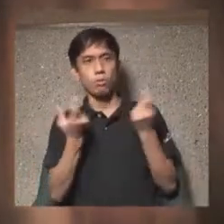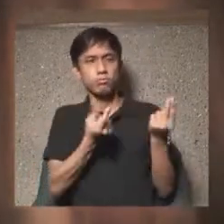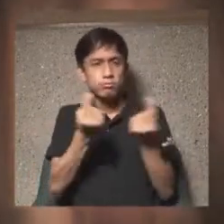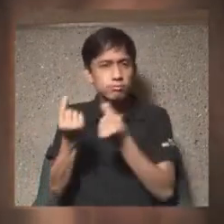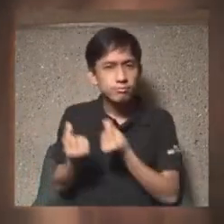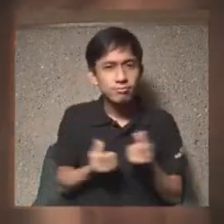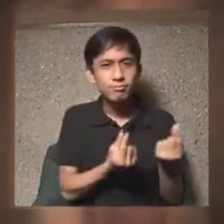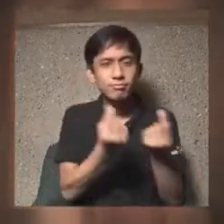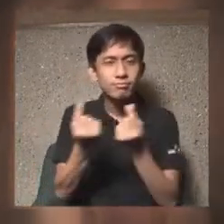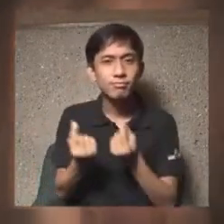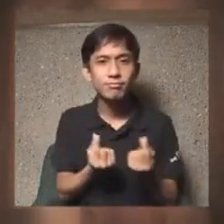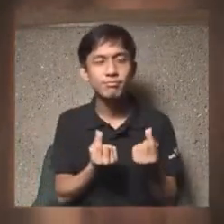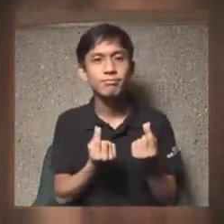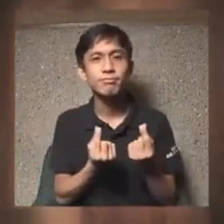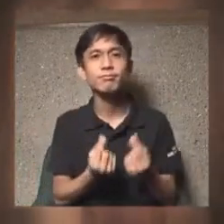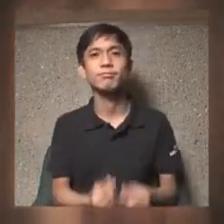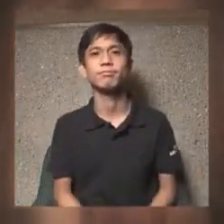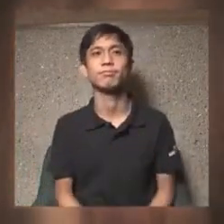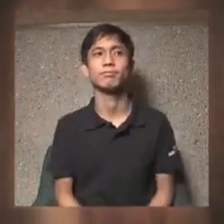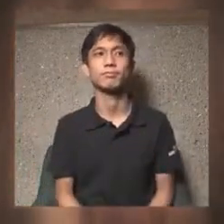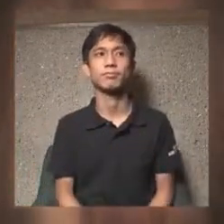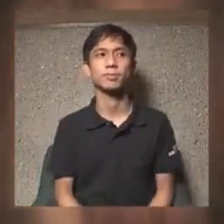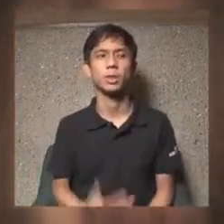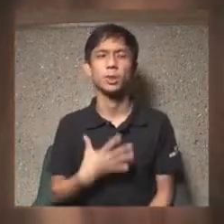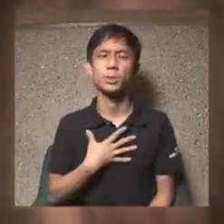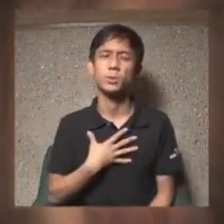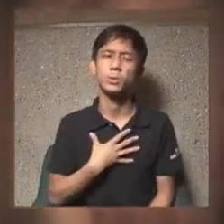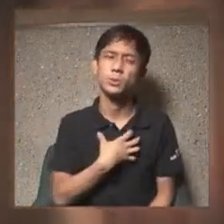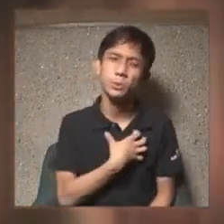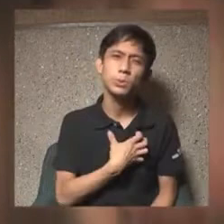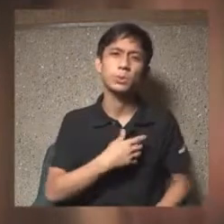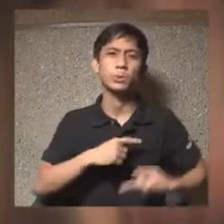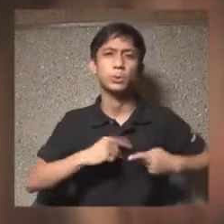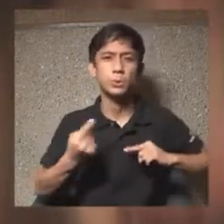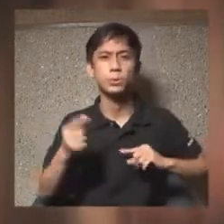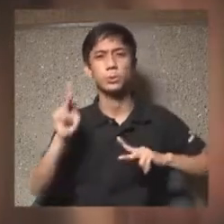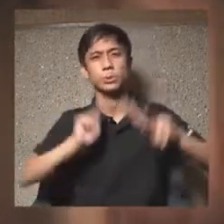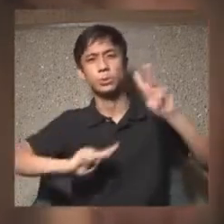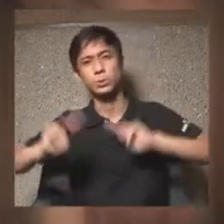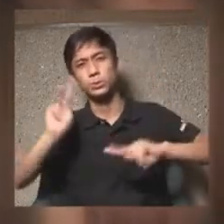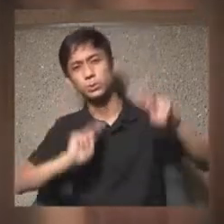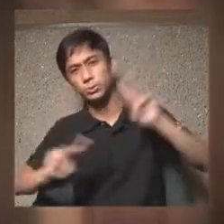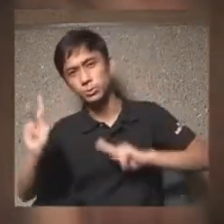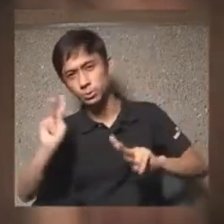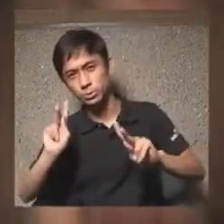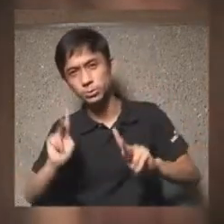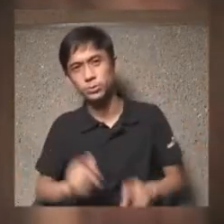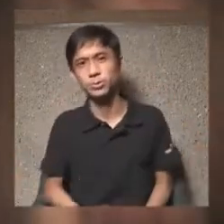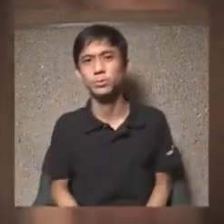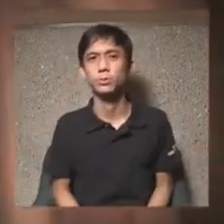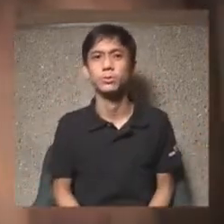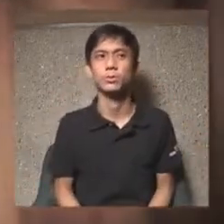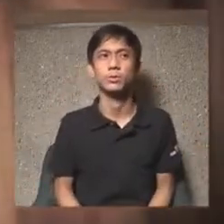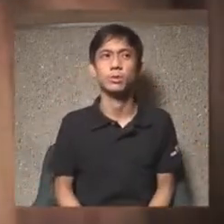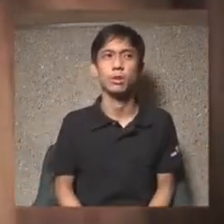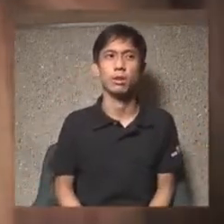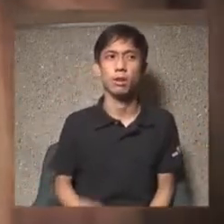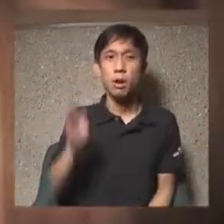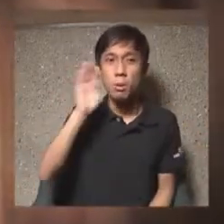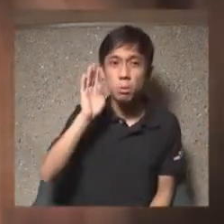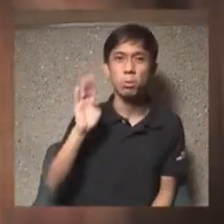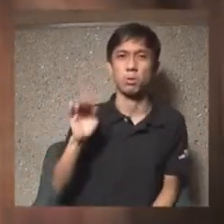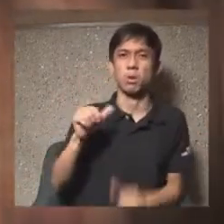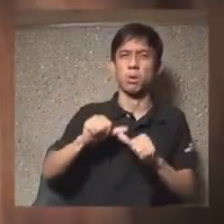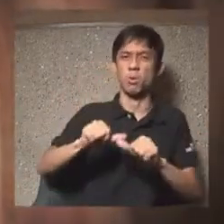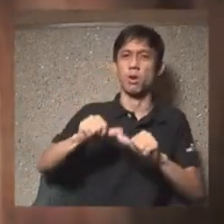sense here? Say yes. So first, he kept on wrestling with his brother, Esau, his twin brother.